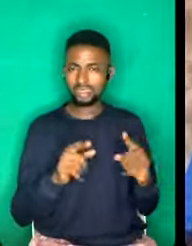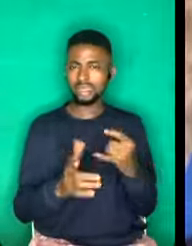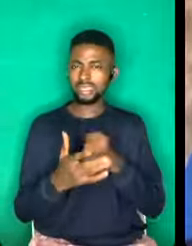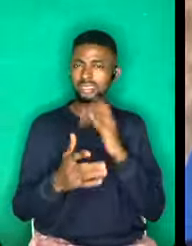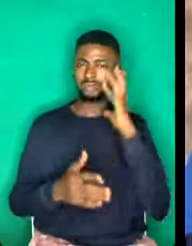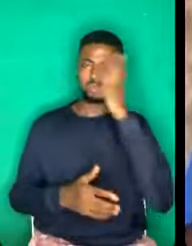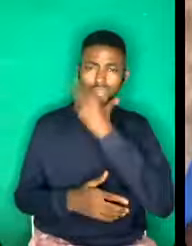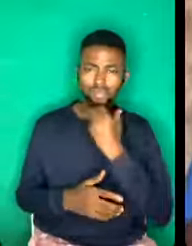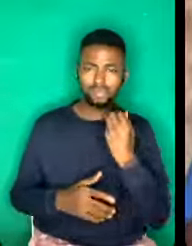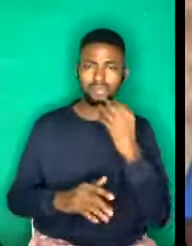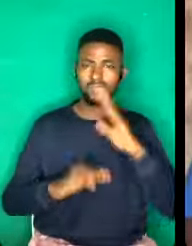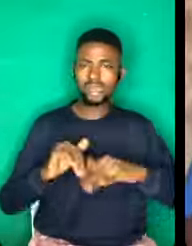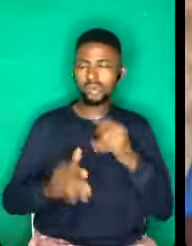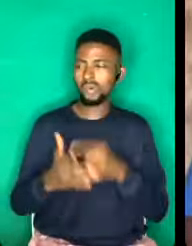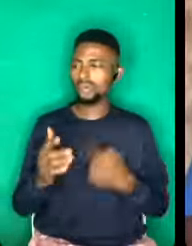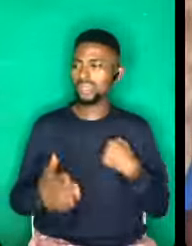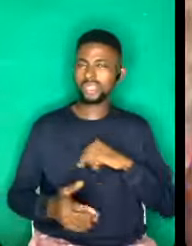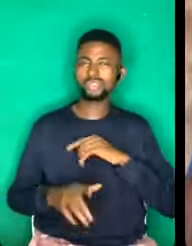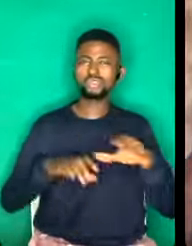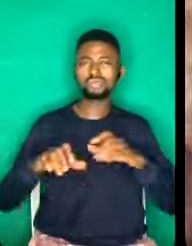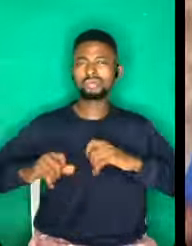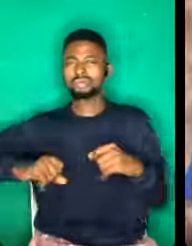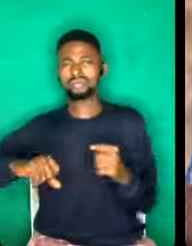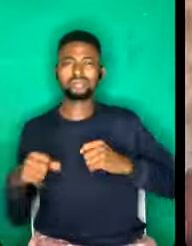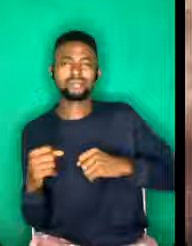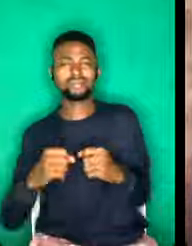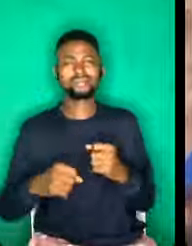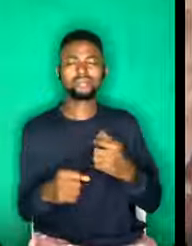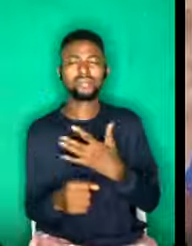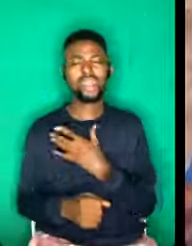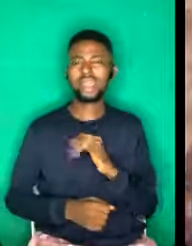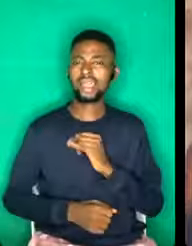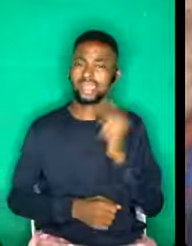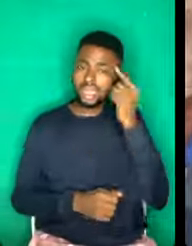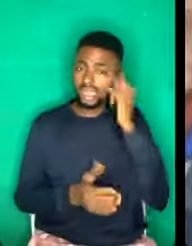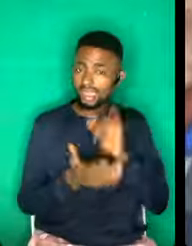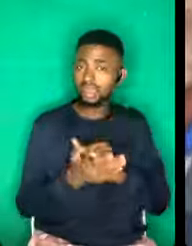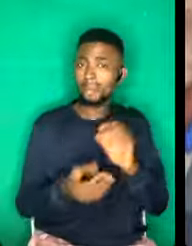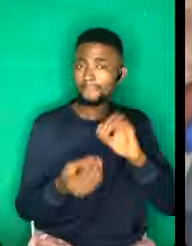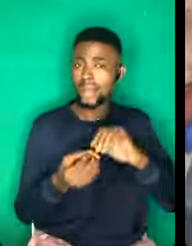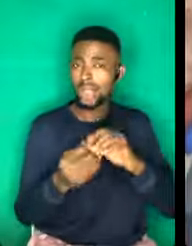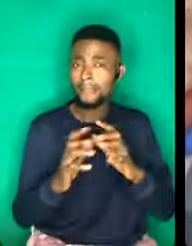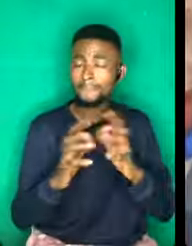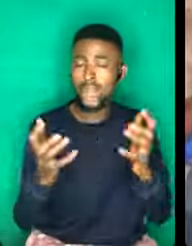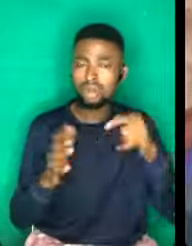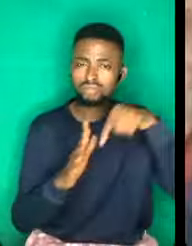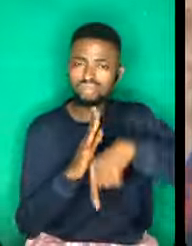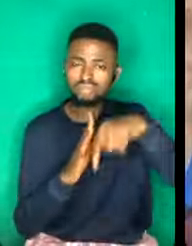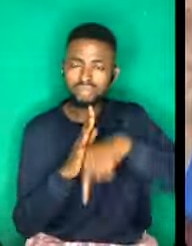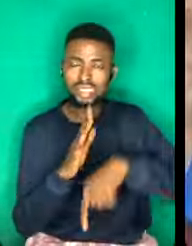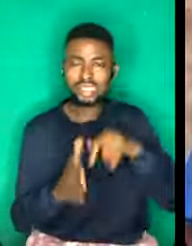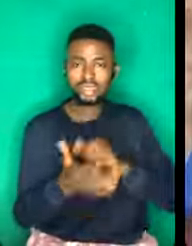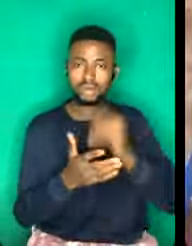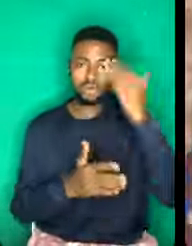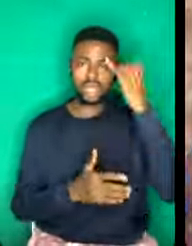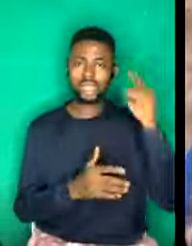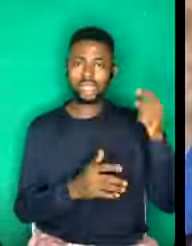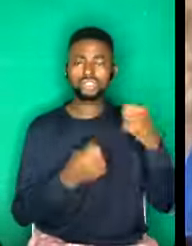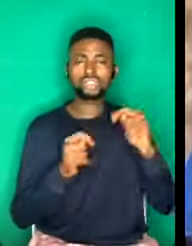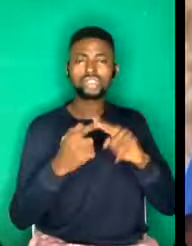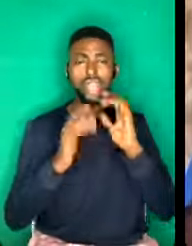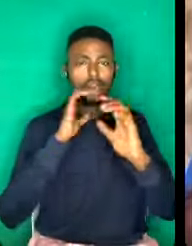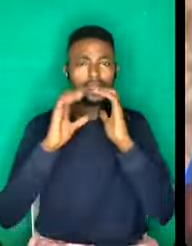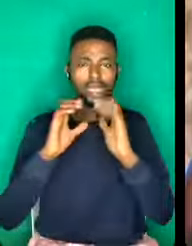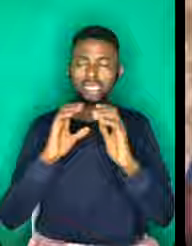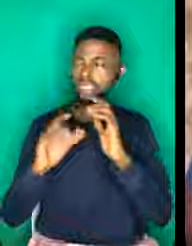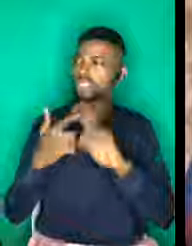we are doing, and I think it's much more in-depth. So that was how I communicate. I tried to communicate this to him, and the next thing he